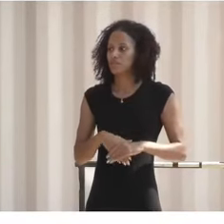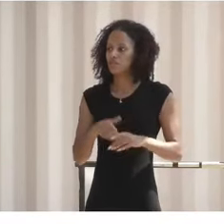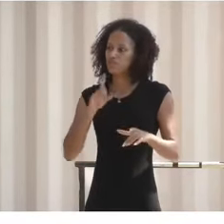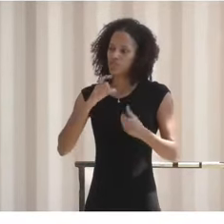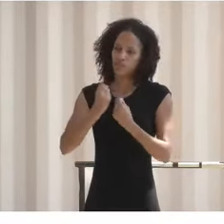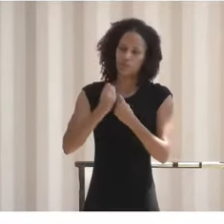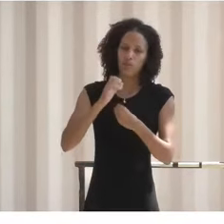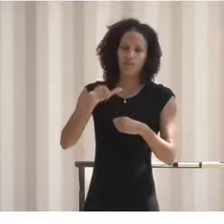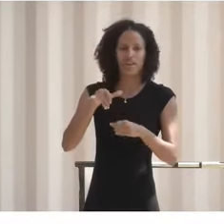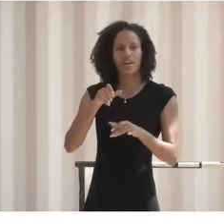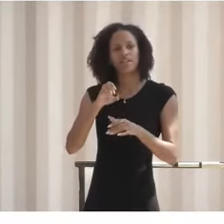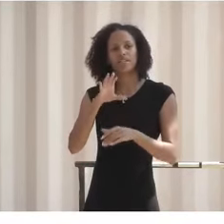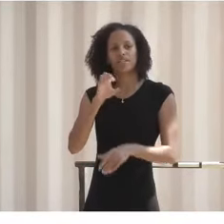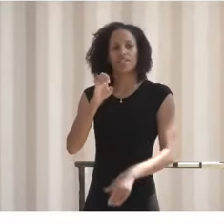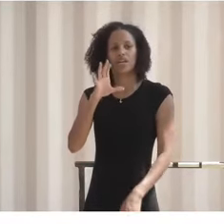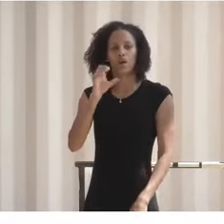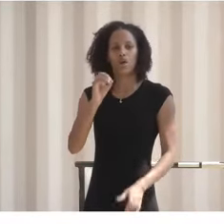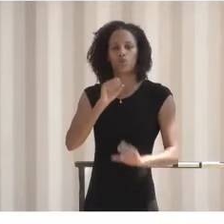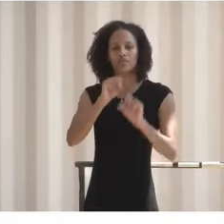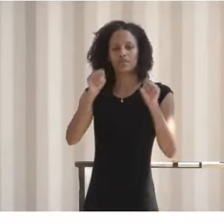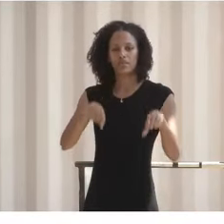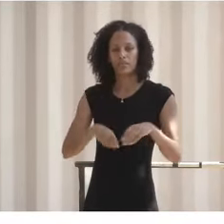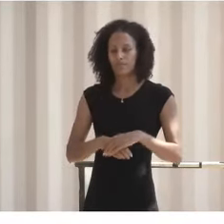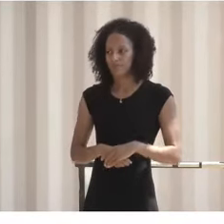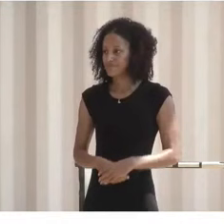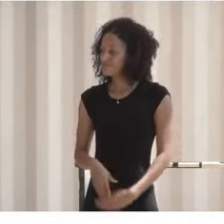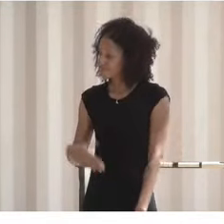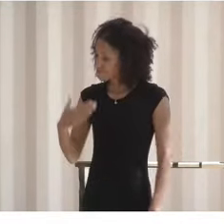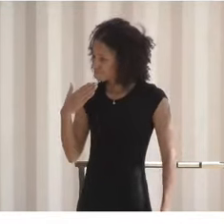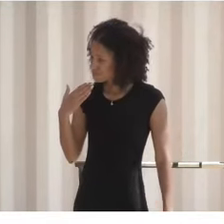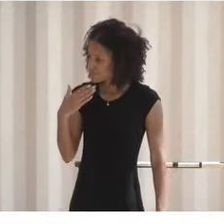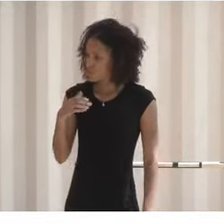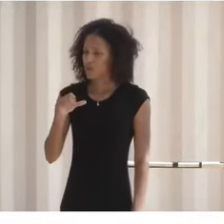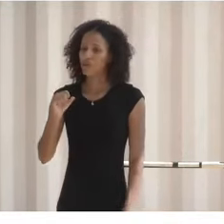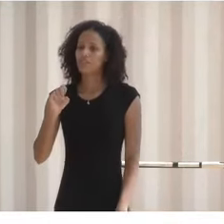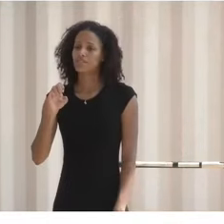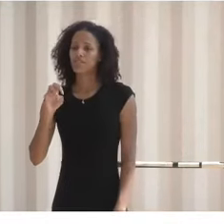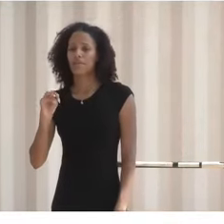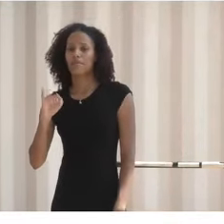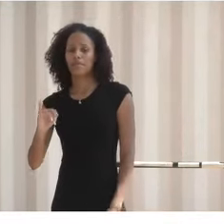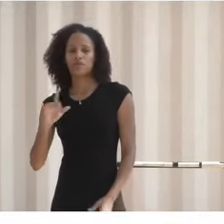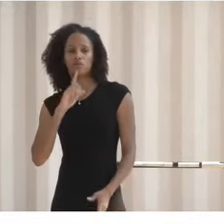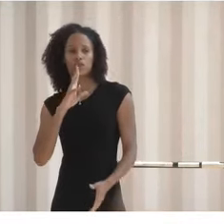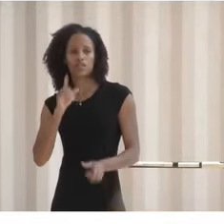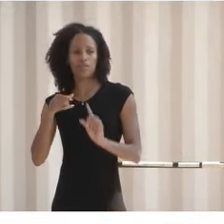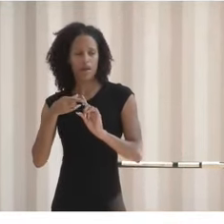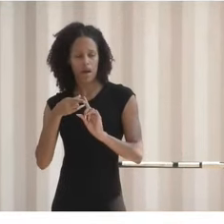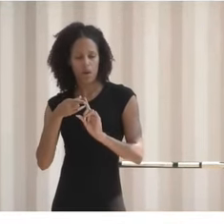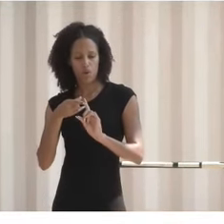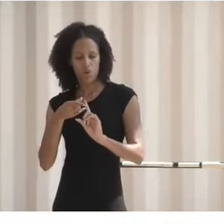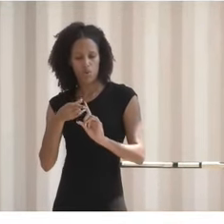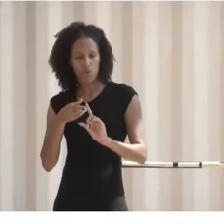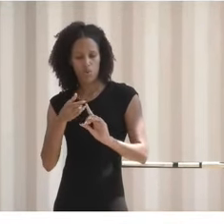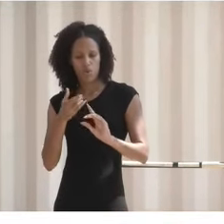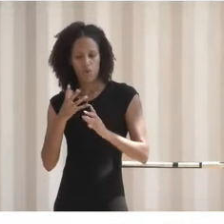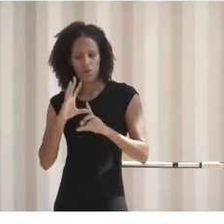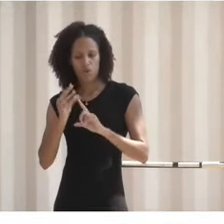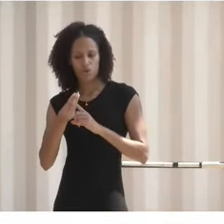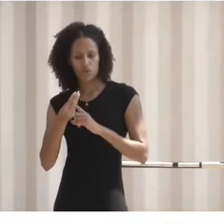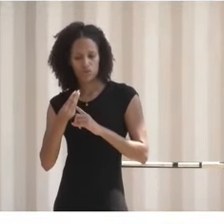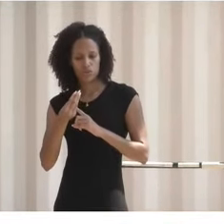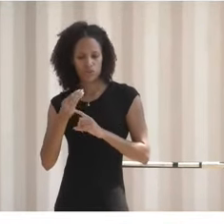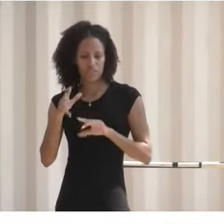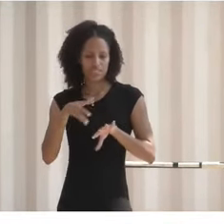ecosystem. Thank you. Sammy, you talked a lot about aligning culture and